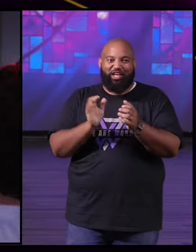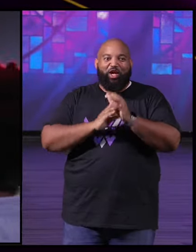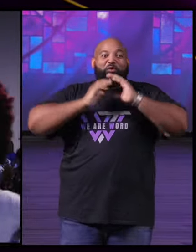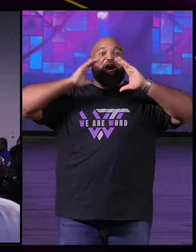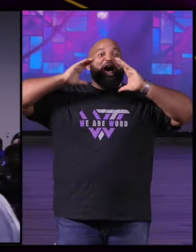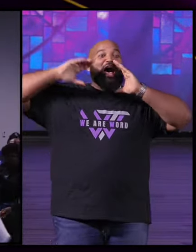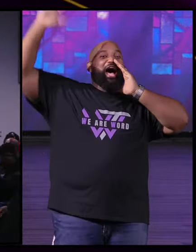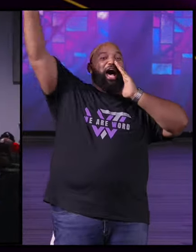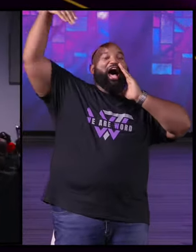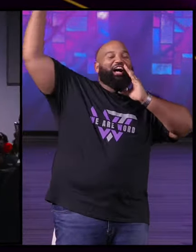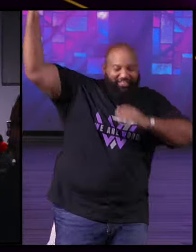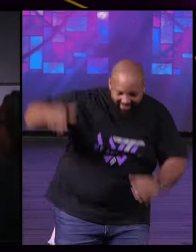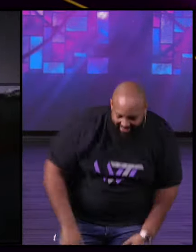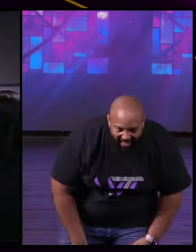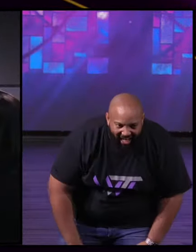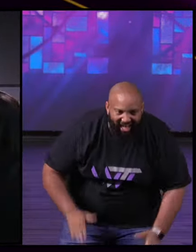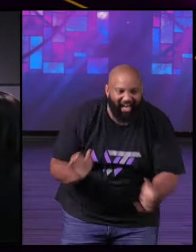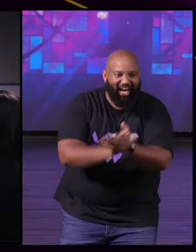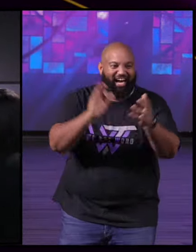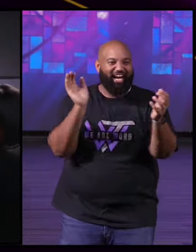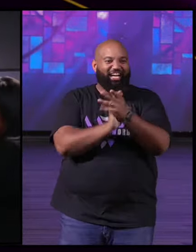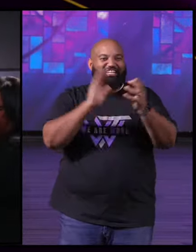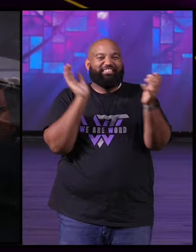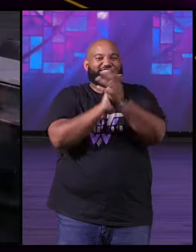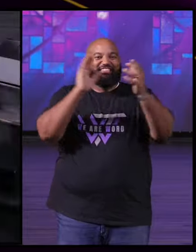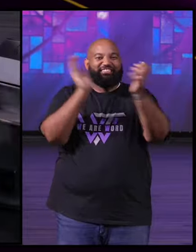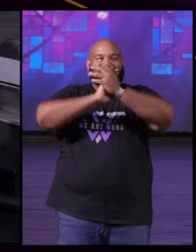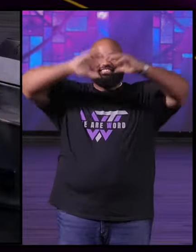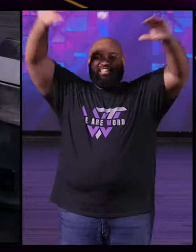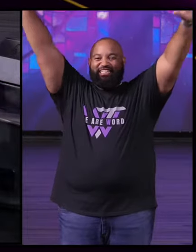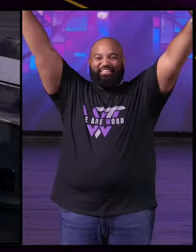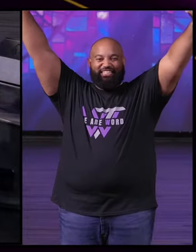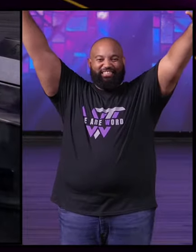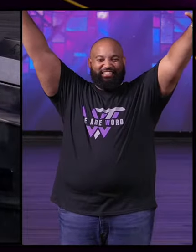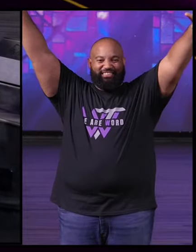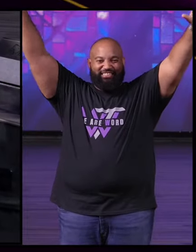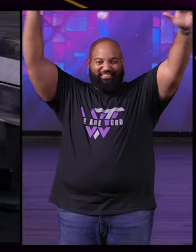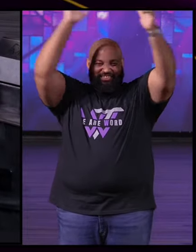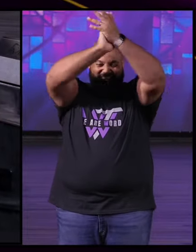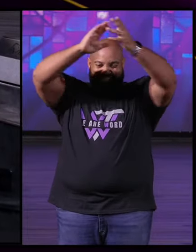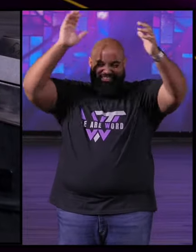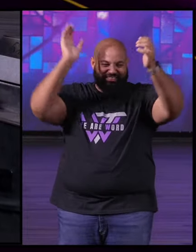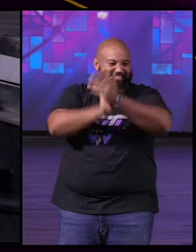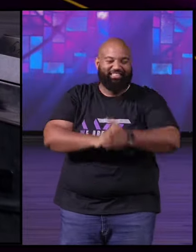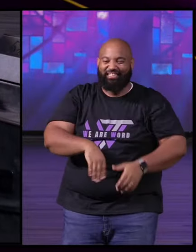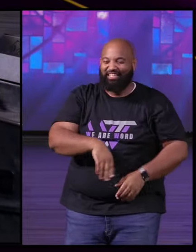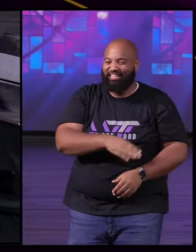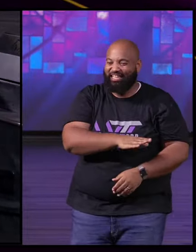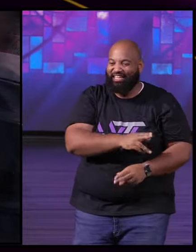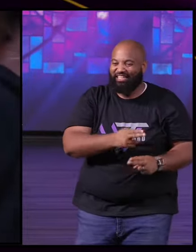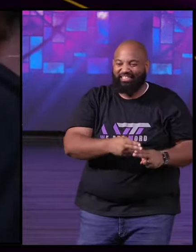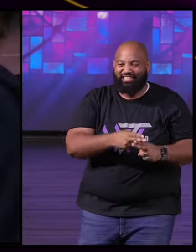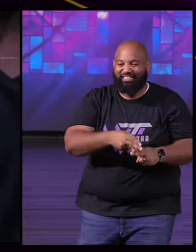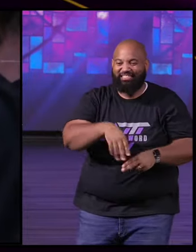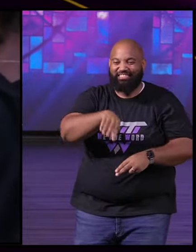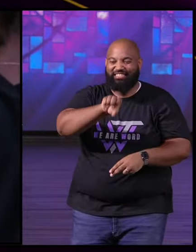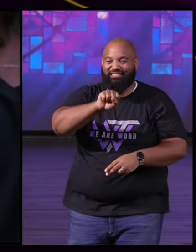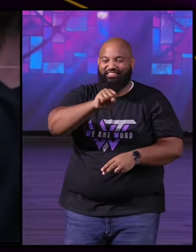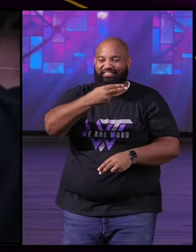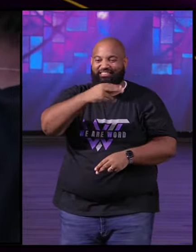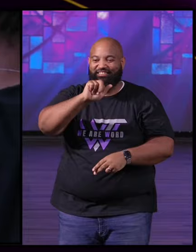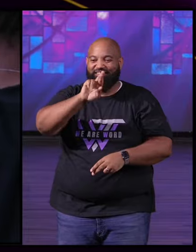family. Tell me your name. What's the first name? Sharon, y'all, this is Sister Sharon,